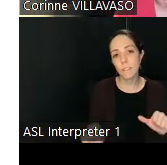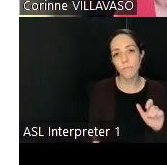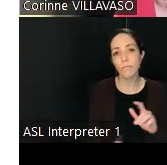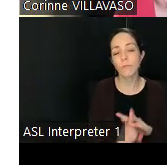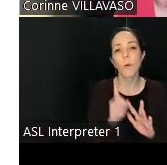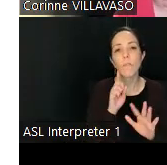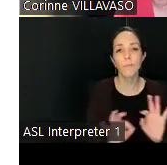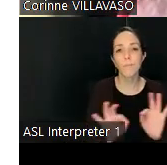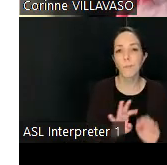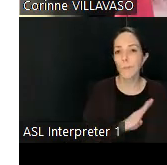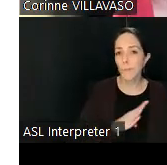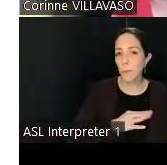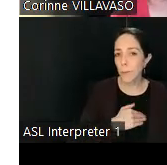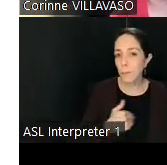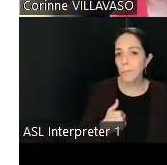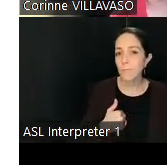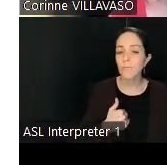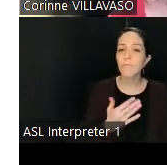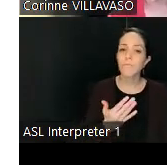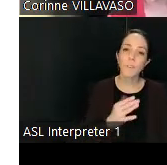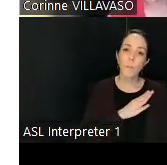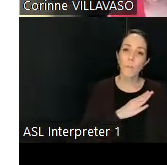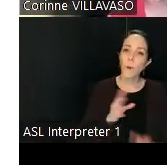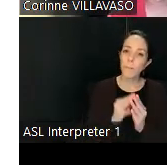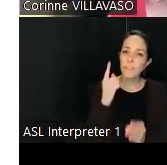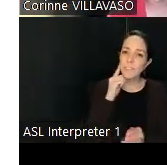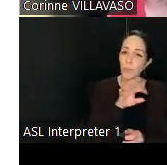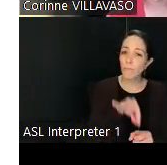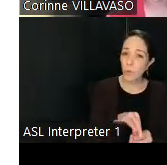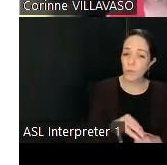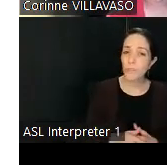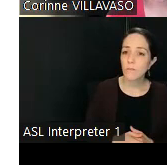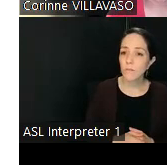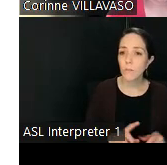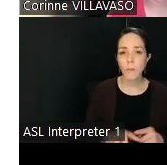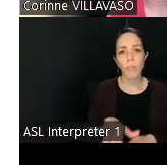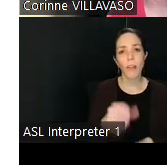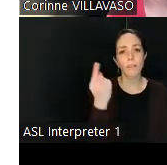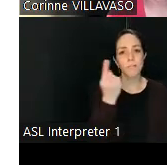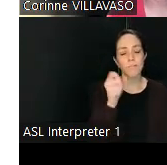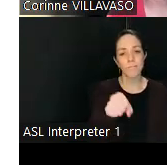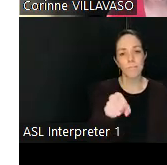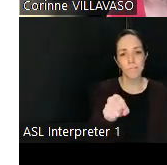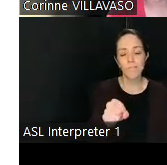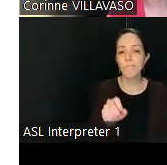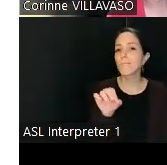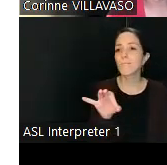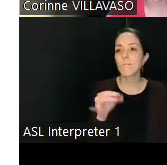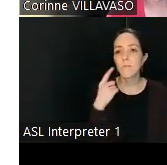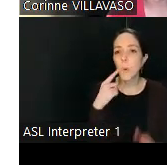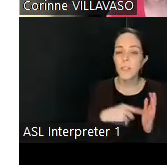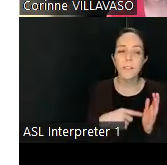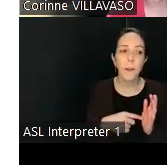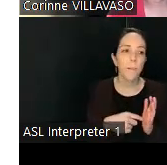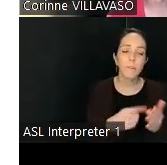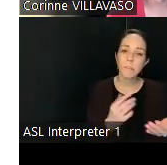Definitely, yeah, we would definitely forward that consideration to about quorum and like what would happen if like things got very